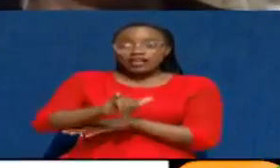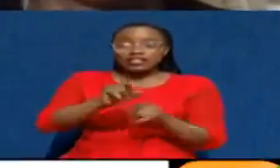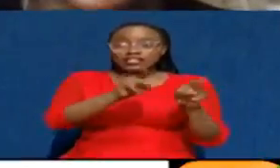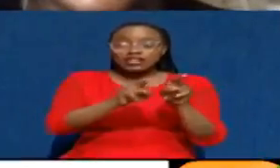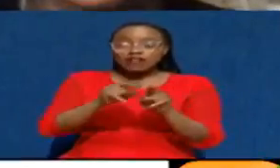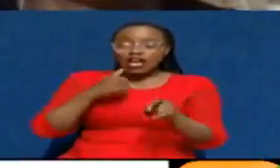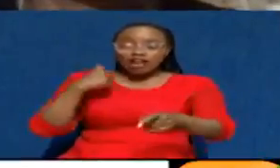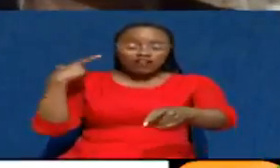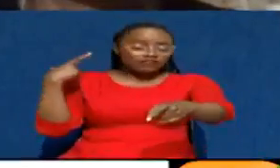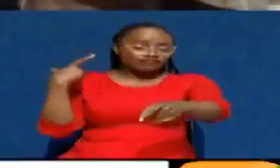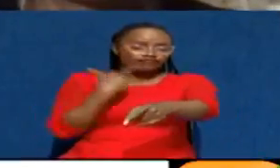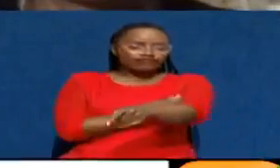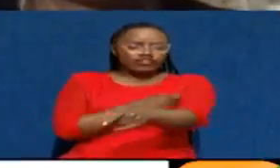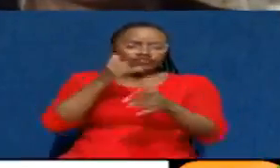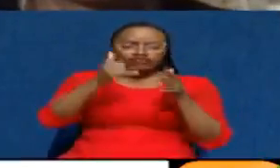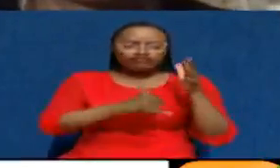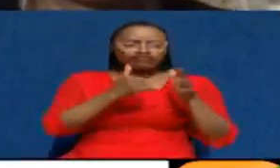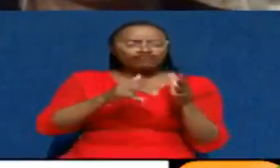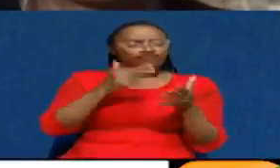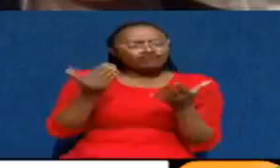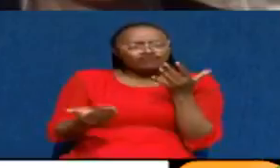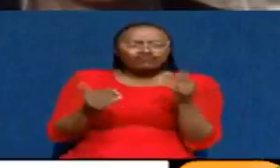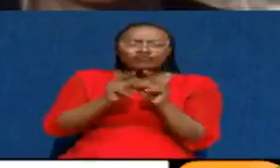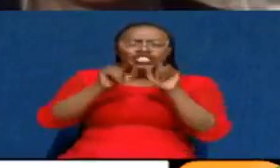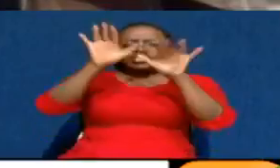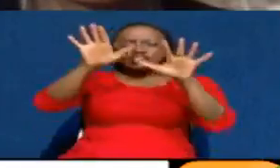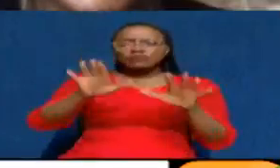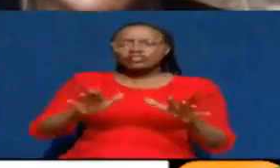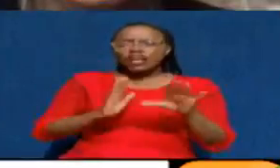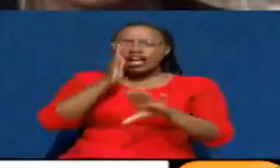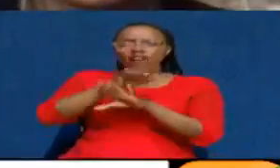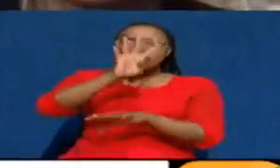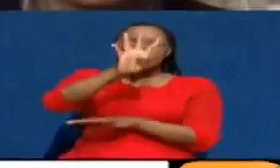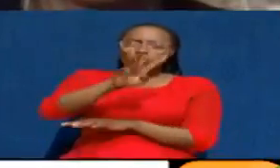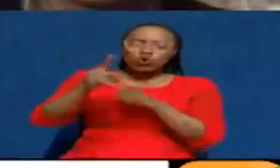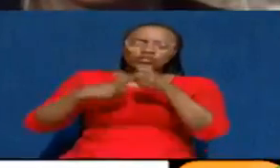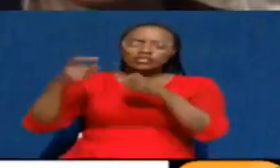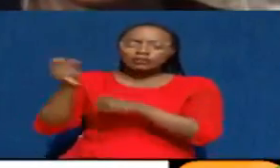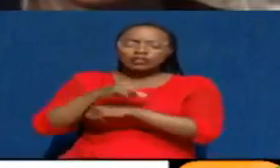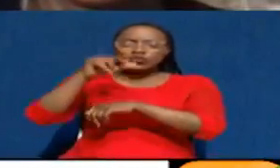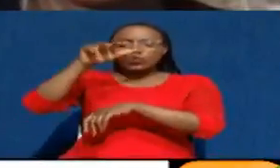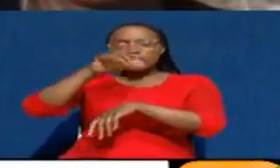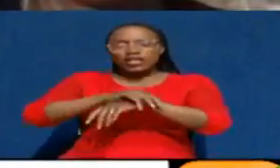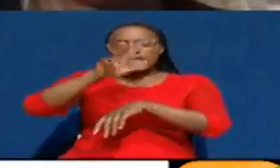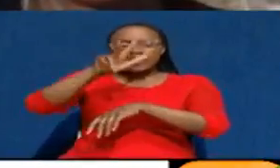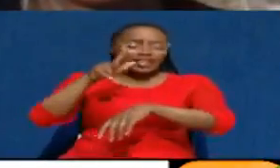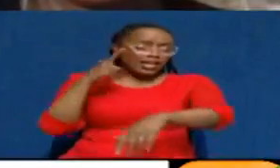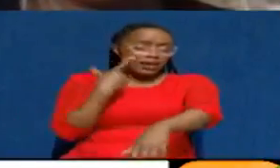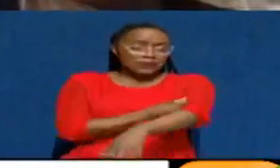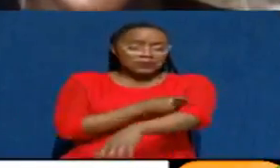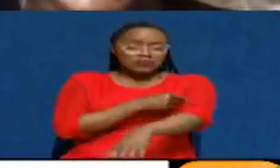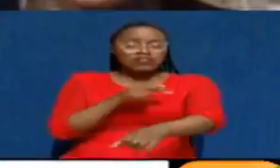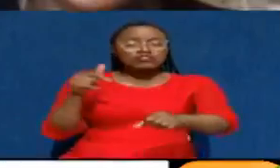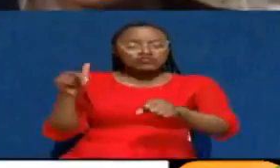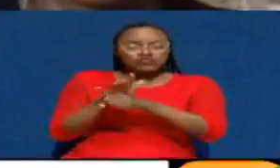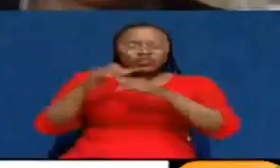a vaccine manufacturer recently say it may be necessary after 4 to 6 months to get a 3rd shot. It sounds like you don't